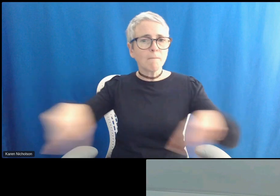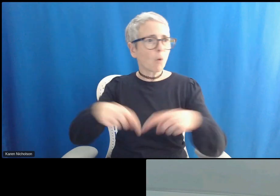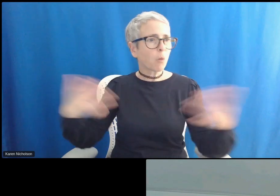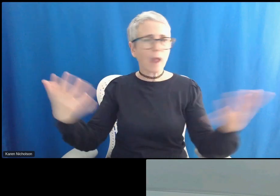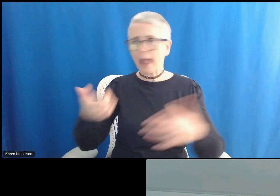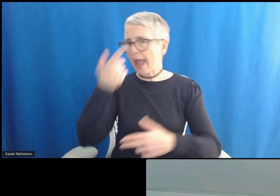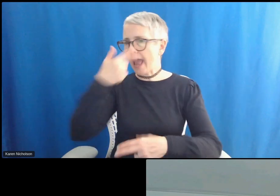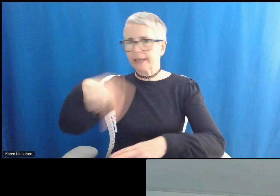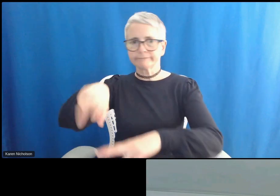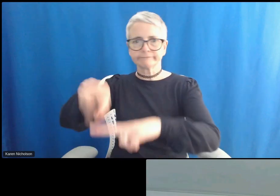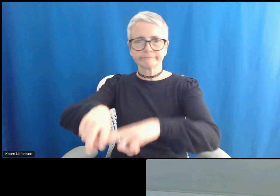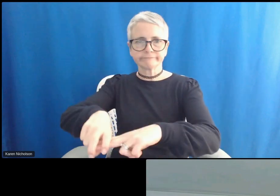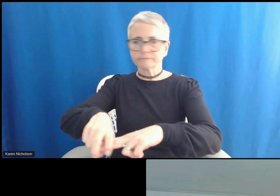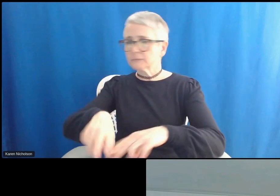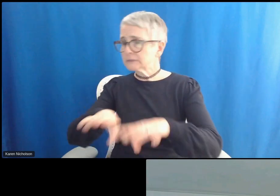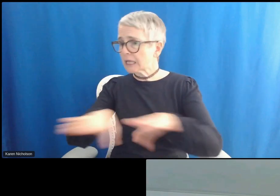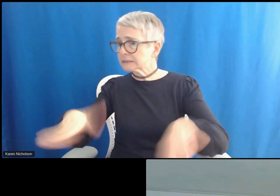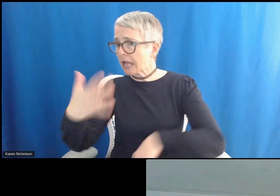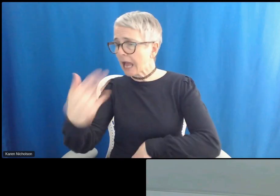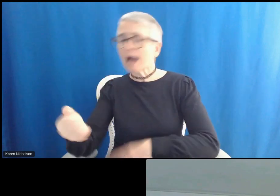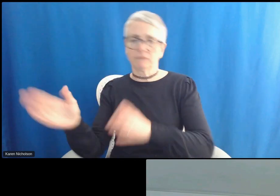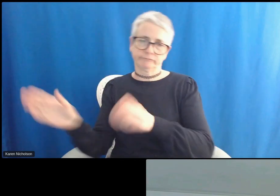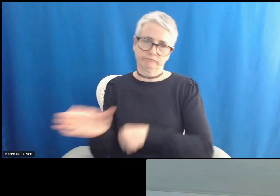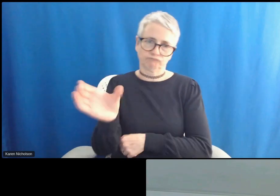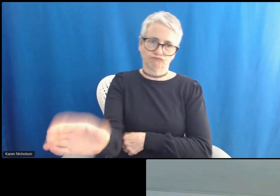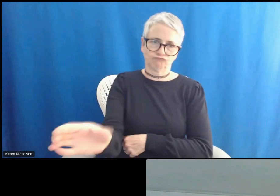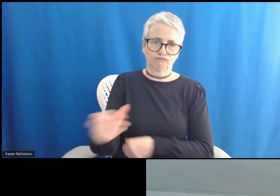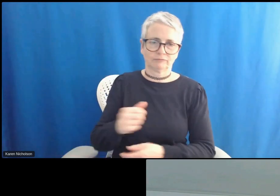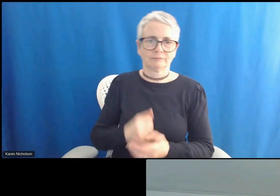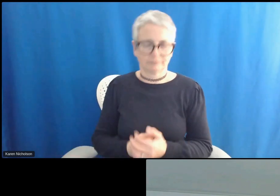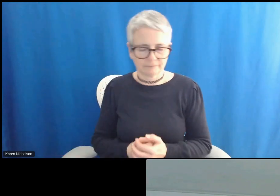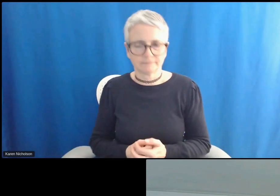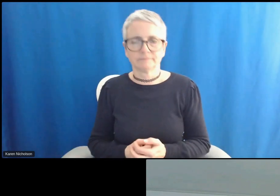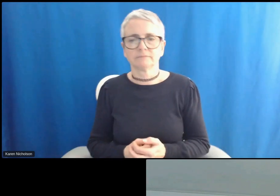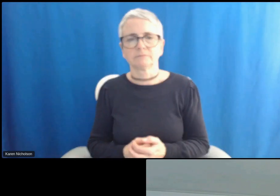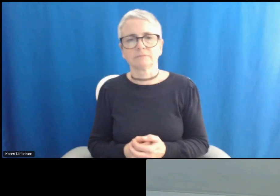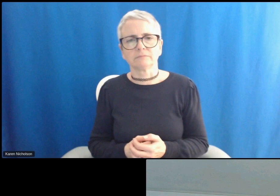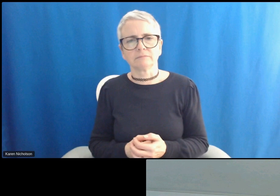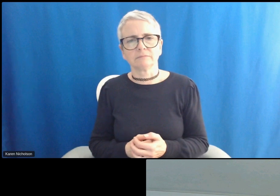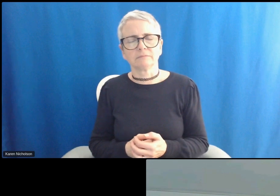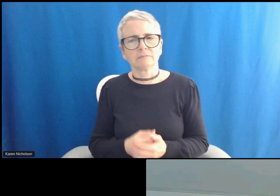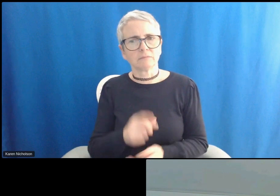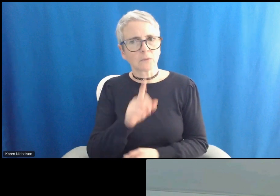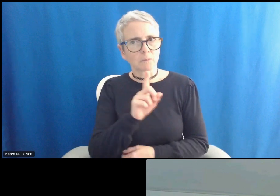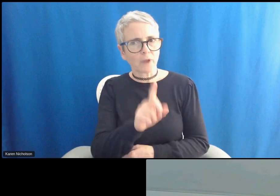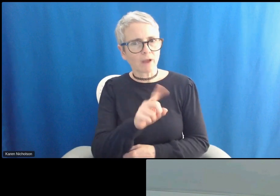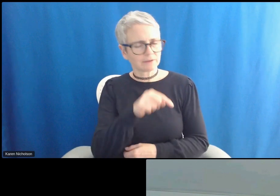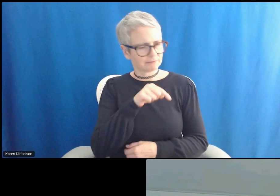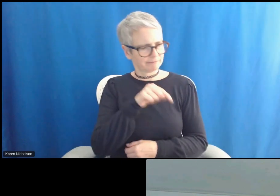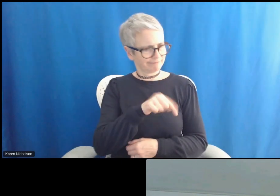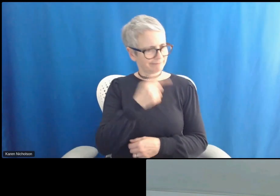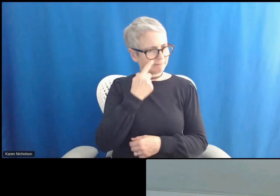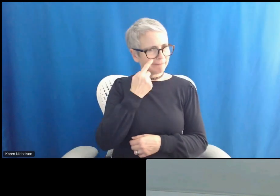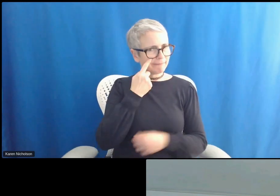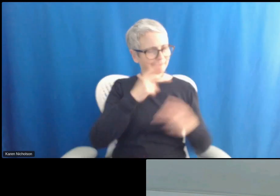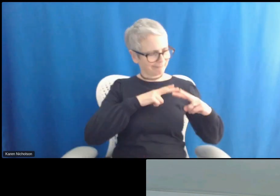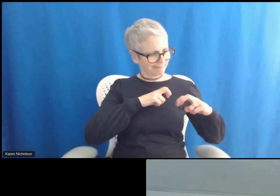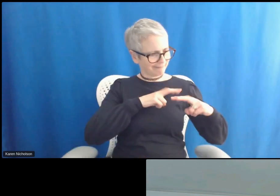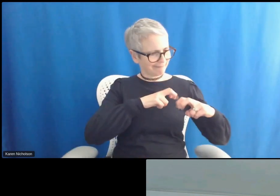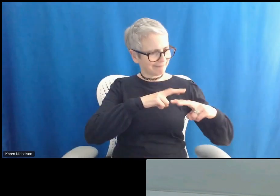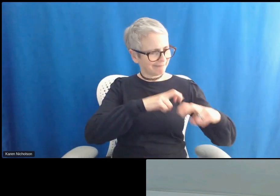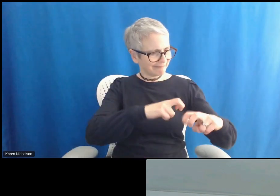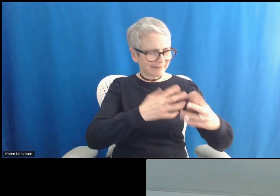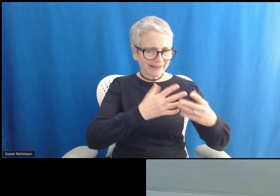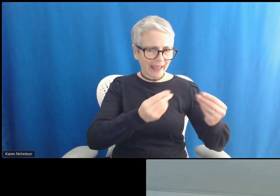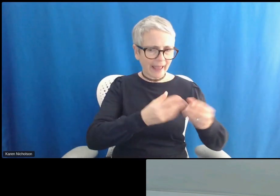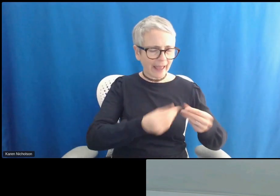available and allocate. Mm-hmm. But having this gap analysis for this particular topic done meant